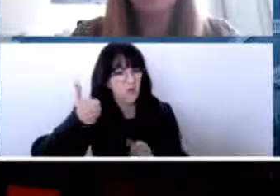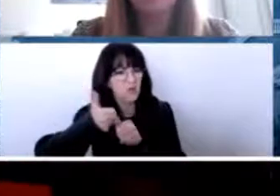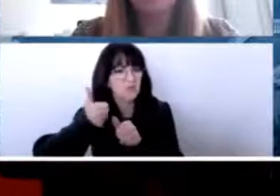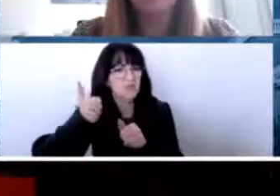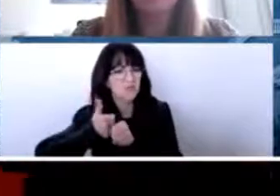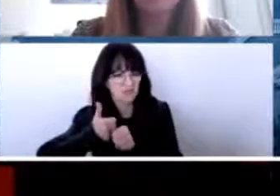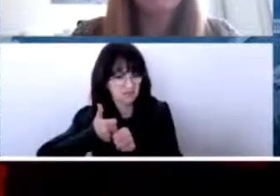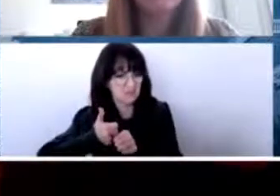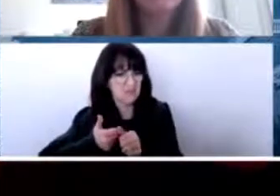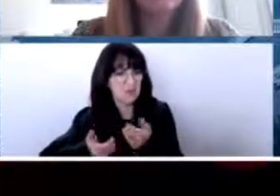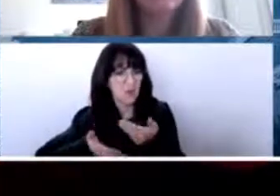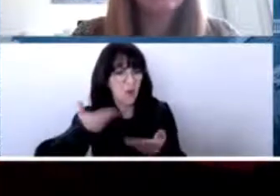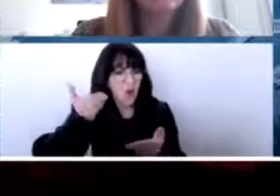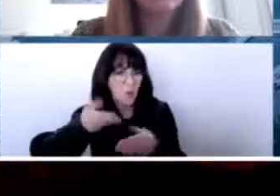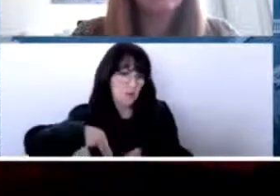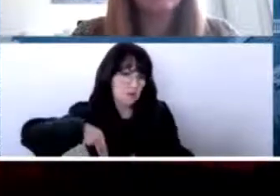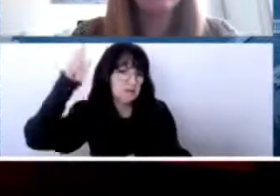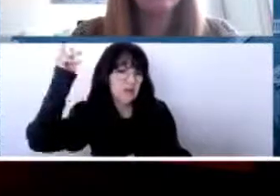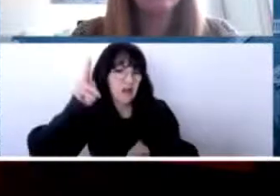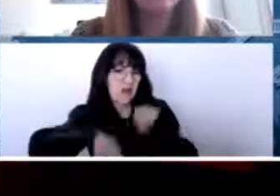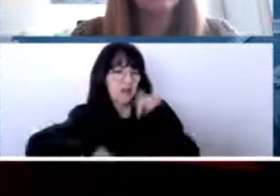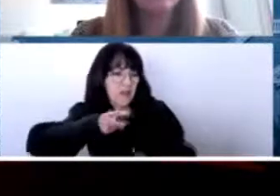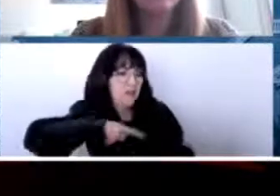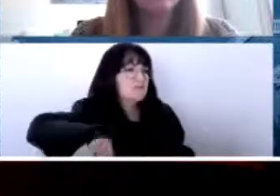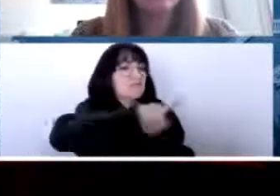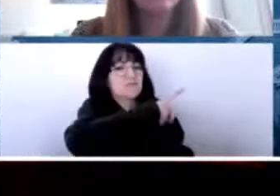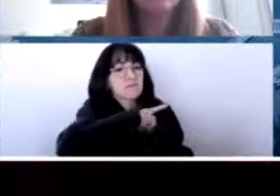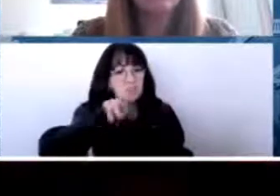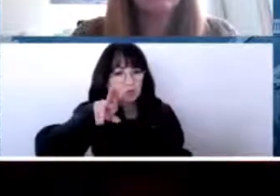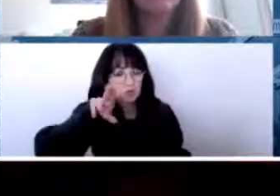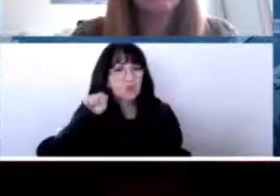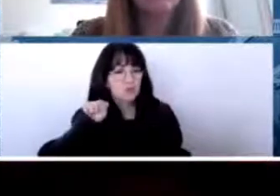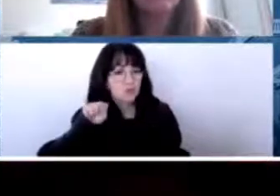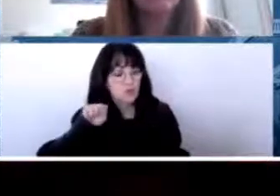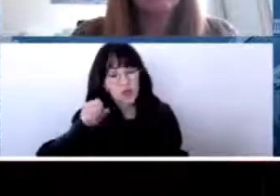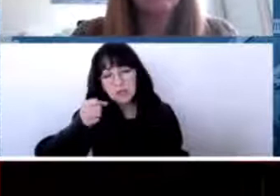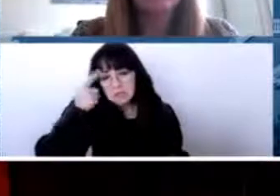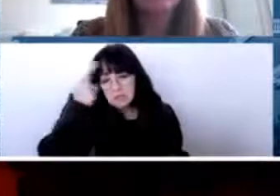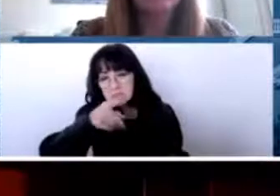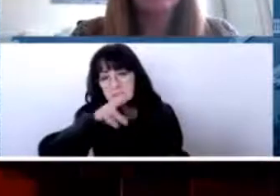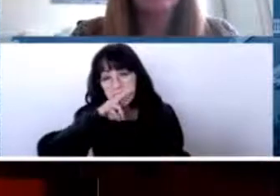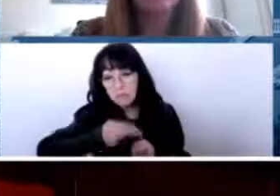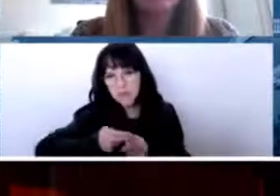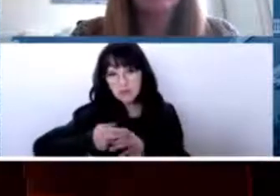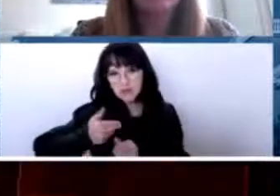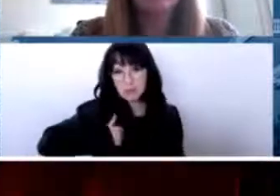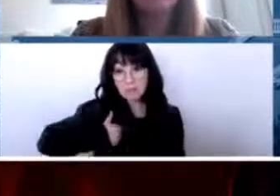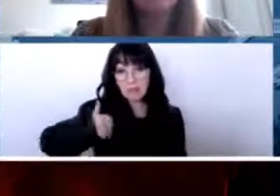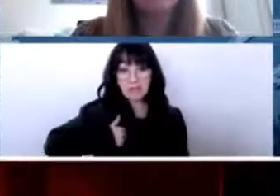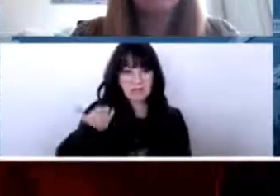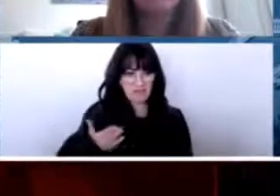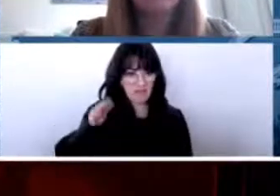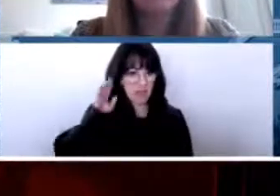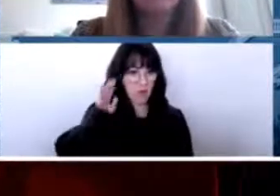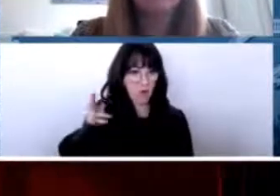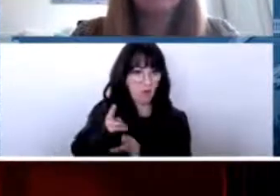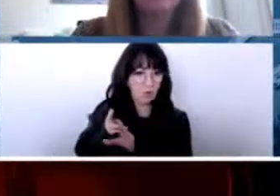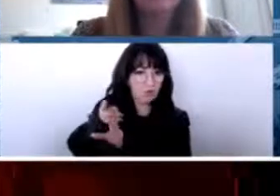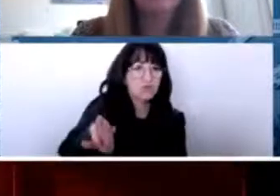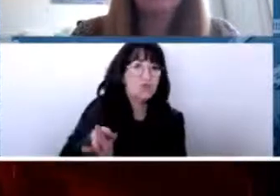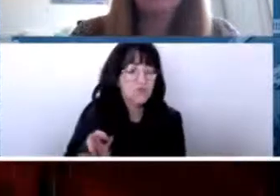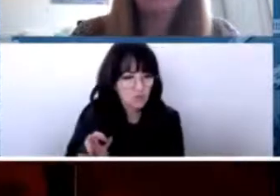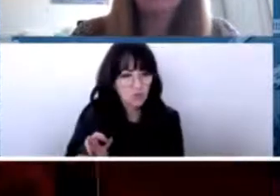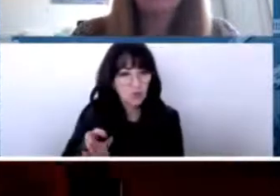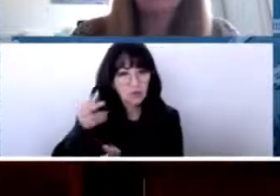in the country. And I know we've been talking about the National Guard coming in to help with this stuff. I'm just wondering, at